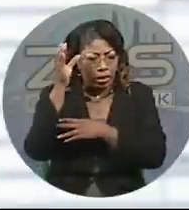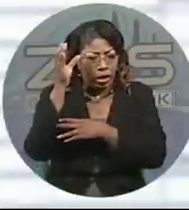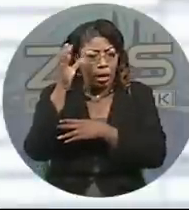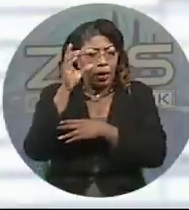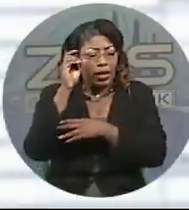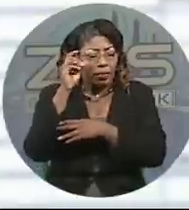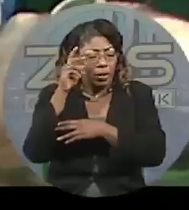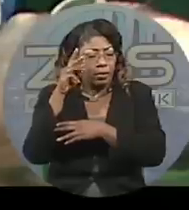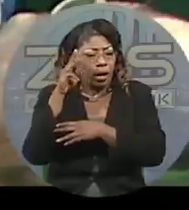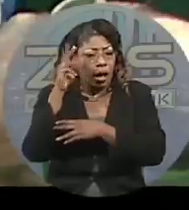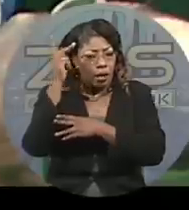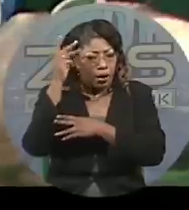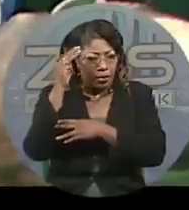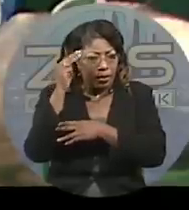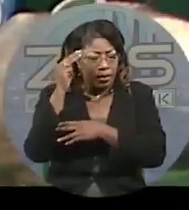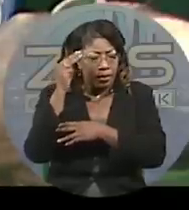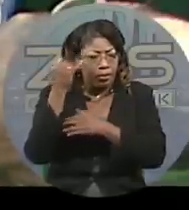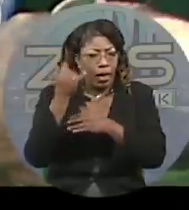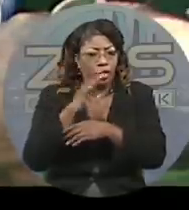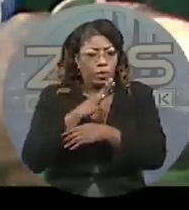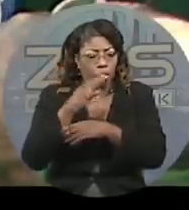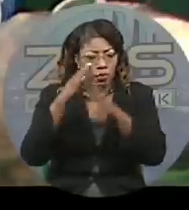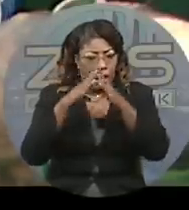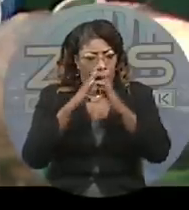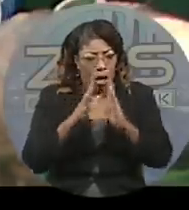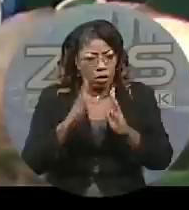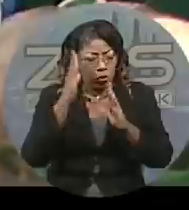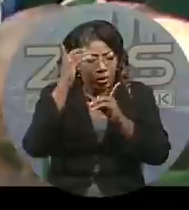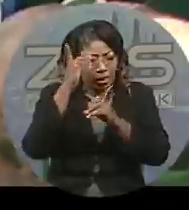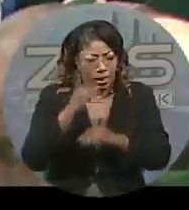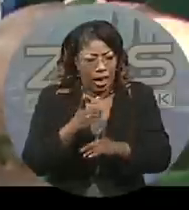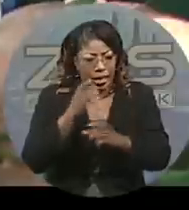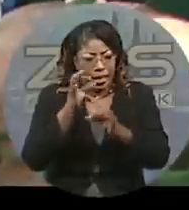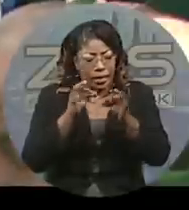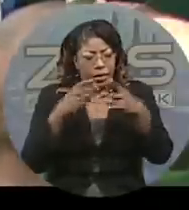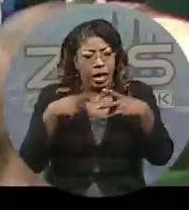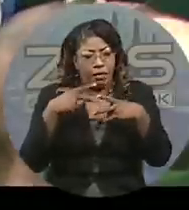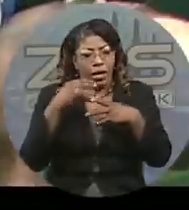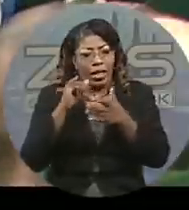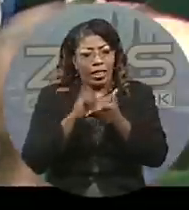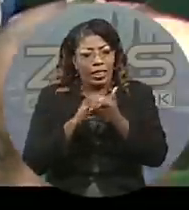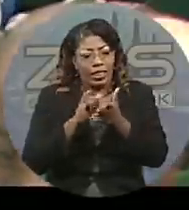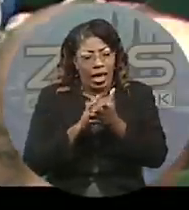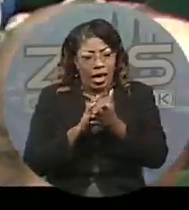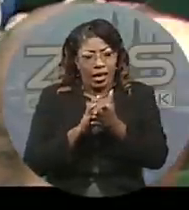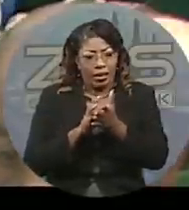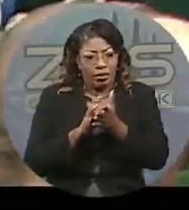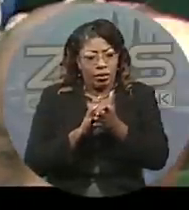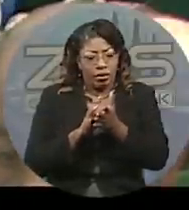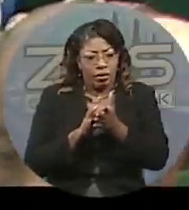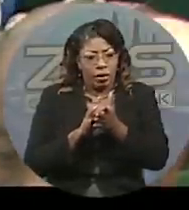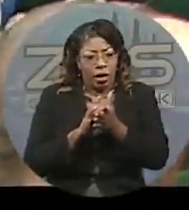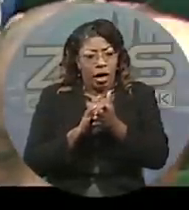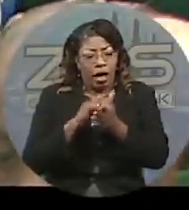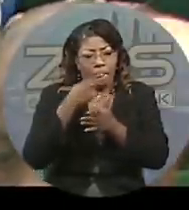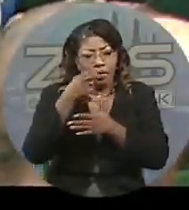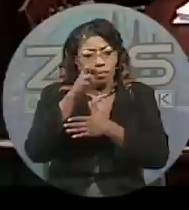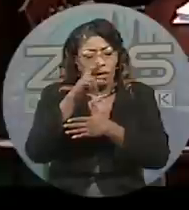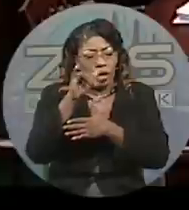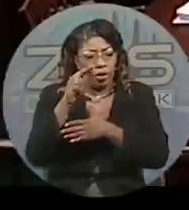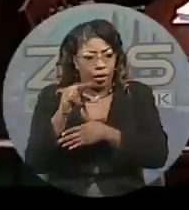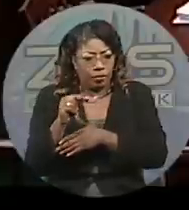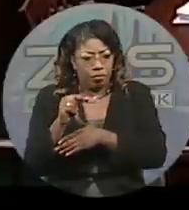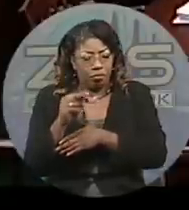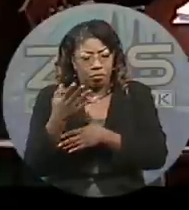Deputy Prime Minister. Now, the Speaker of the House will decide if that hearing will take place and if it will be made